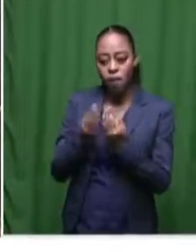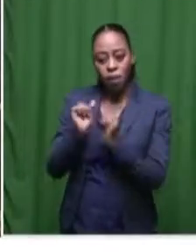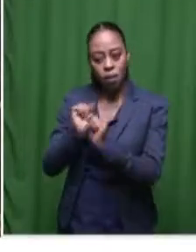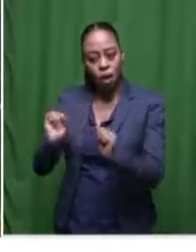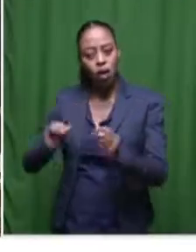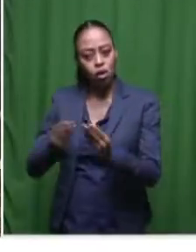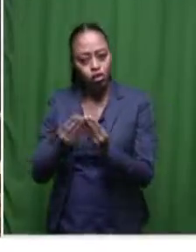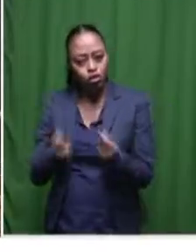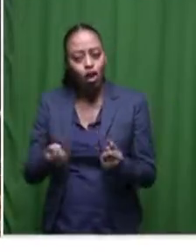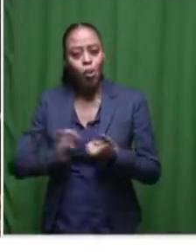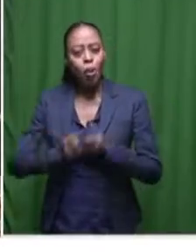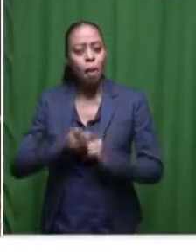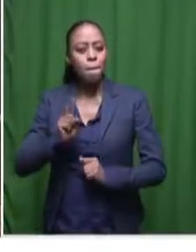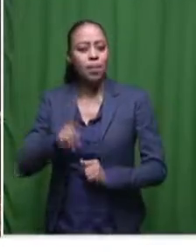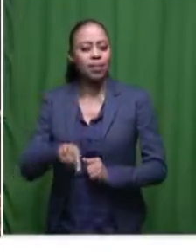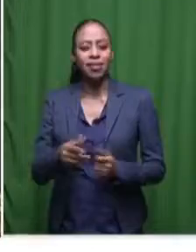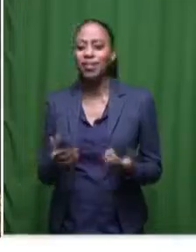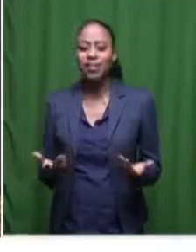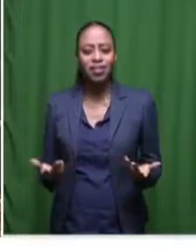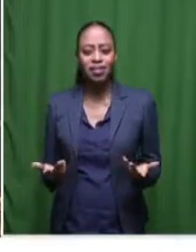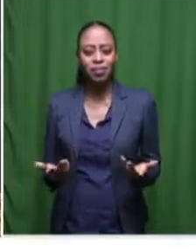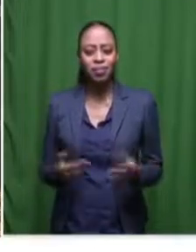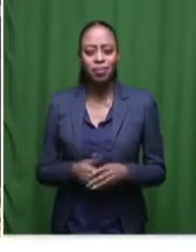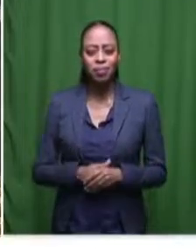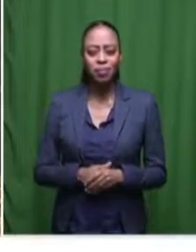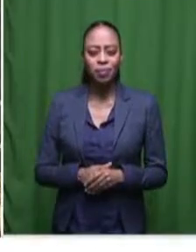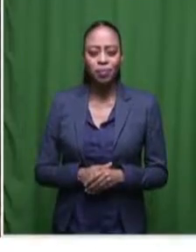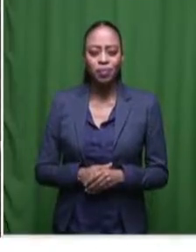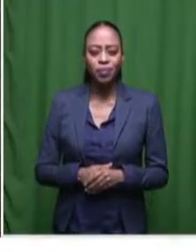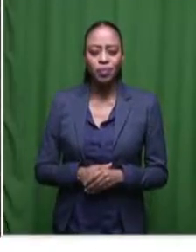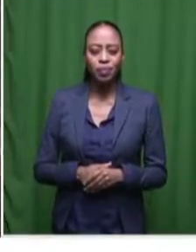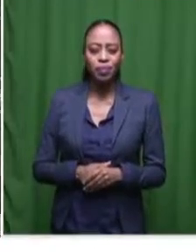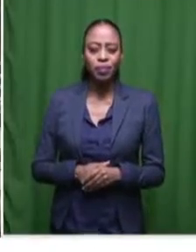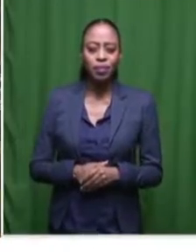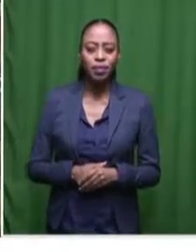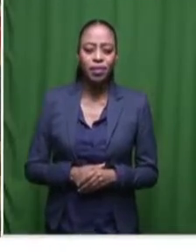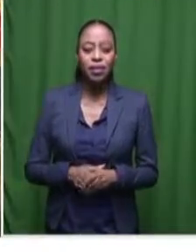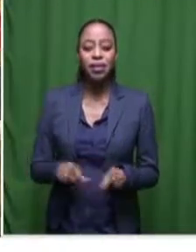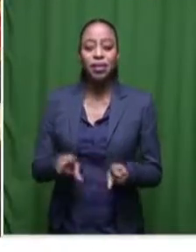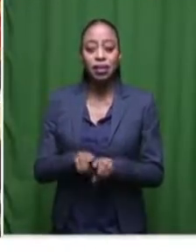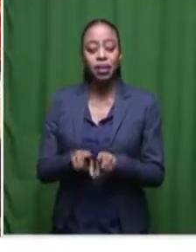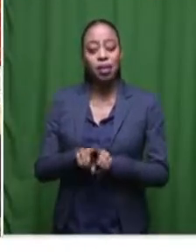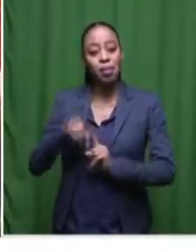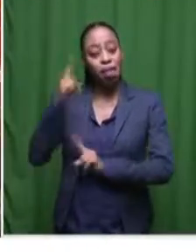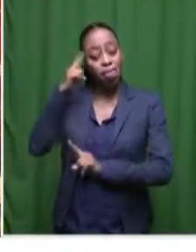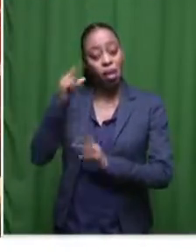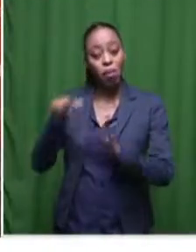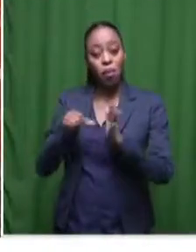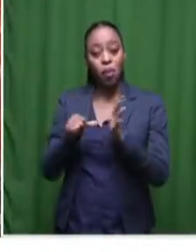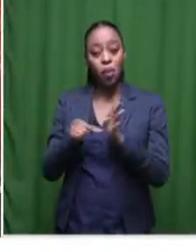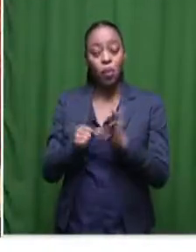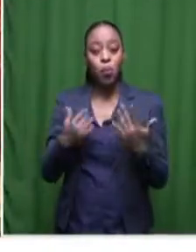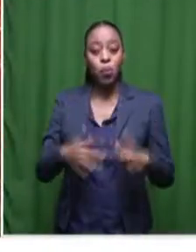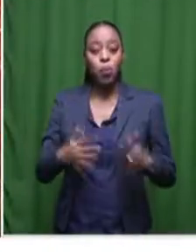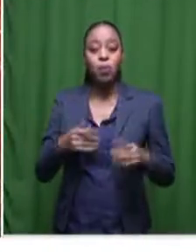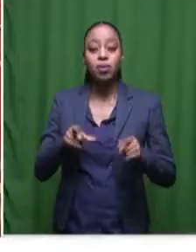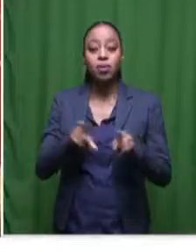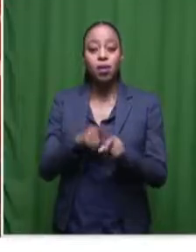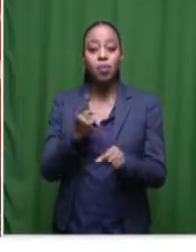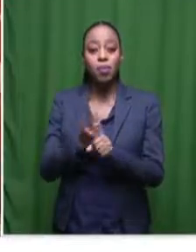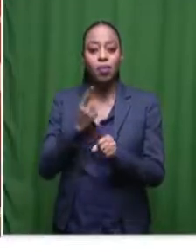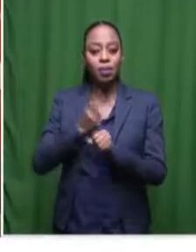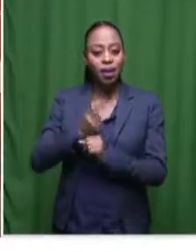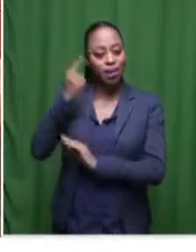in order, as it were. And I think that will be very necessary, but I imagine that the